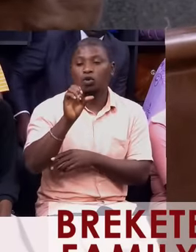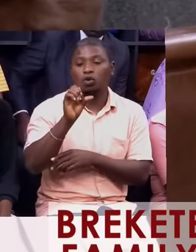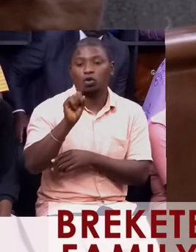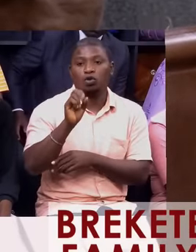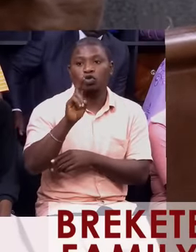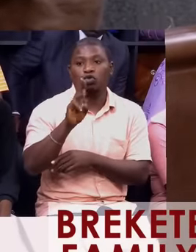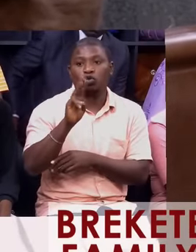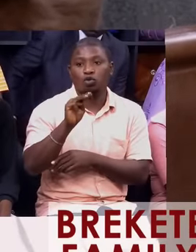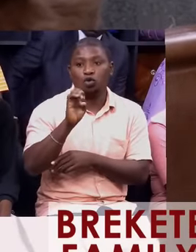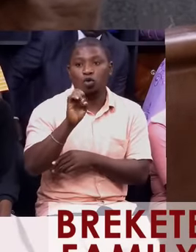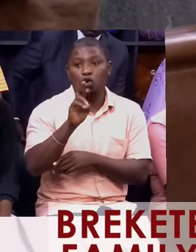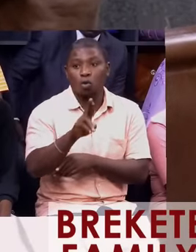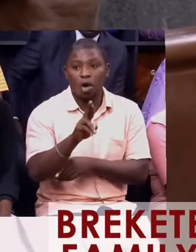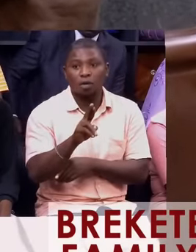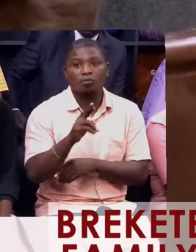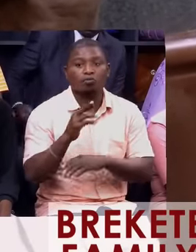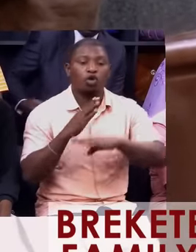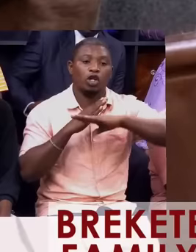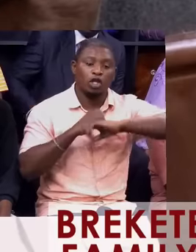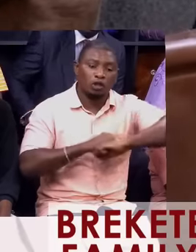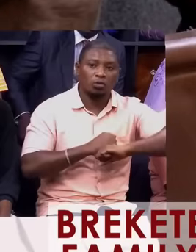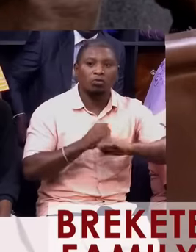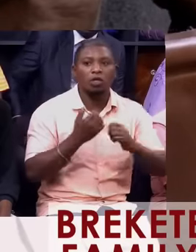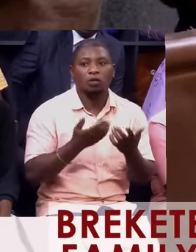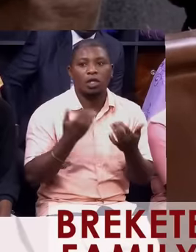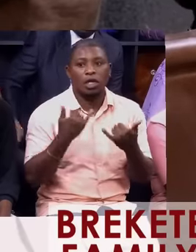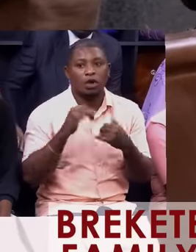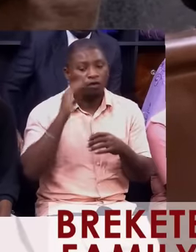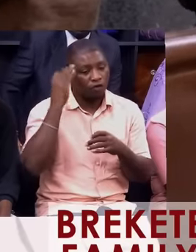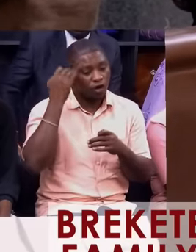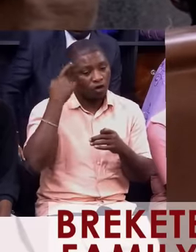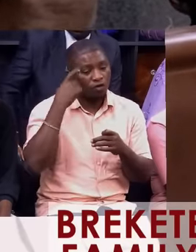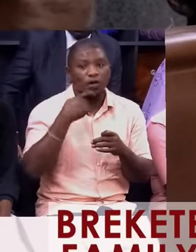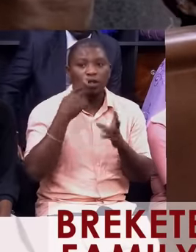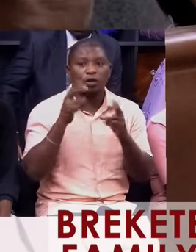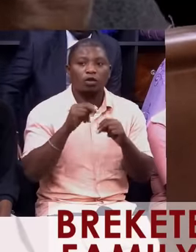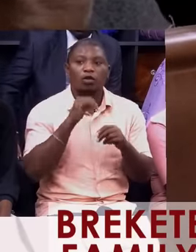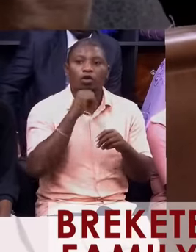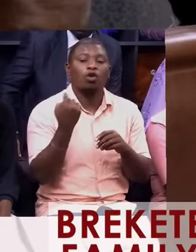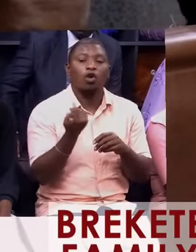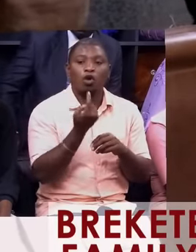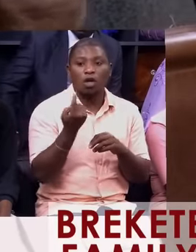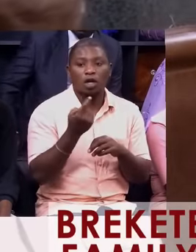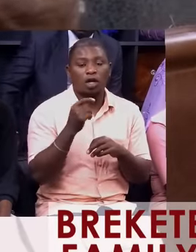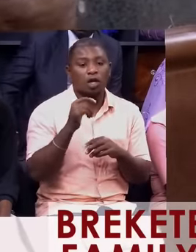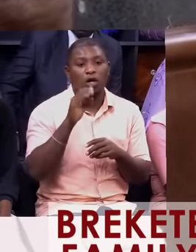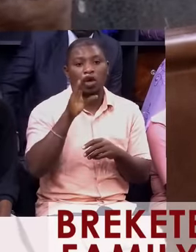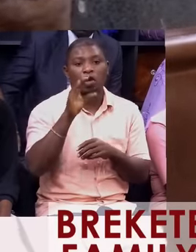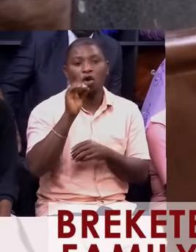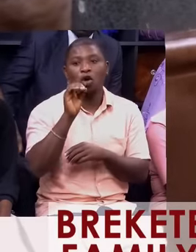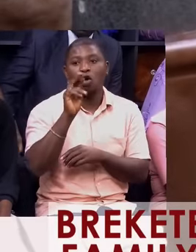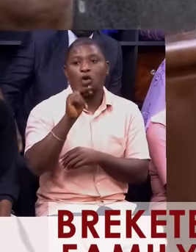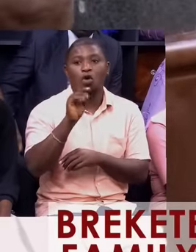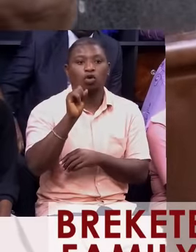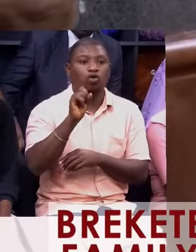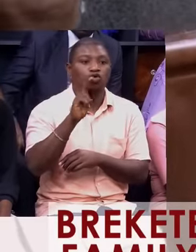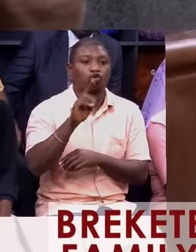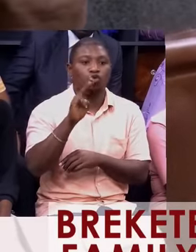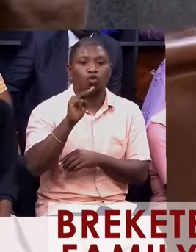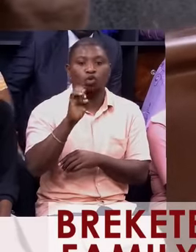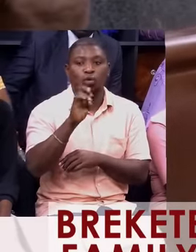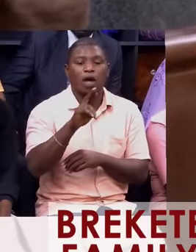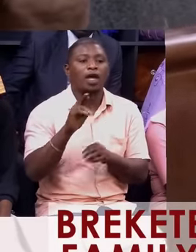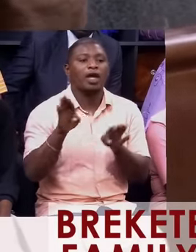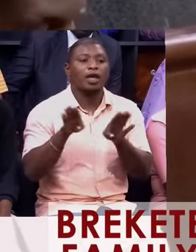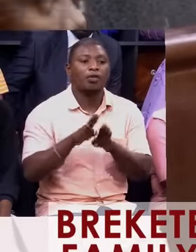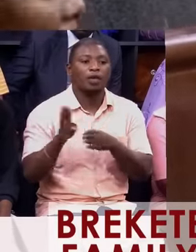like okay protecting the consumer and now the federal government said no not only consumer even even this the businesses we have to check